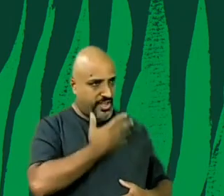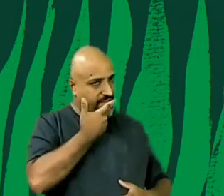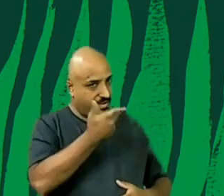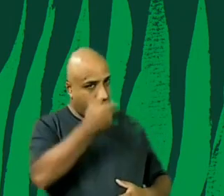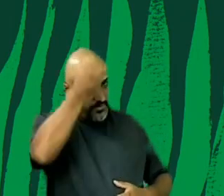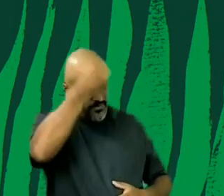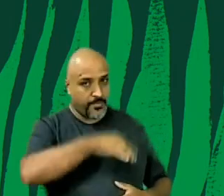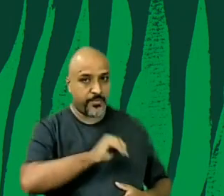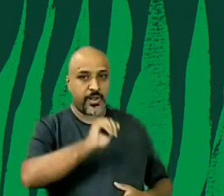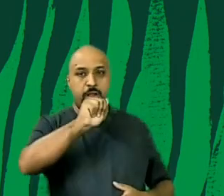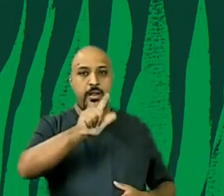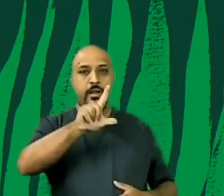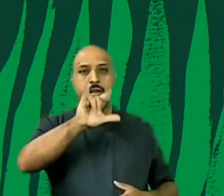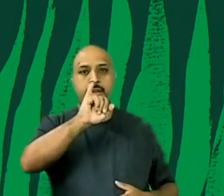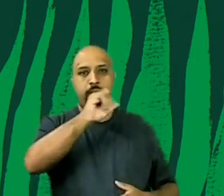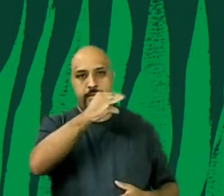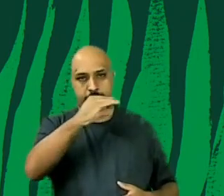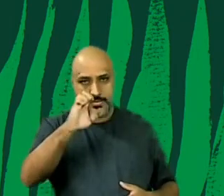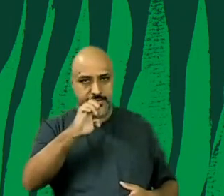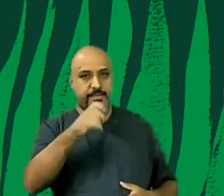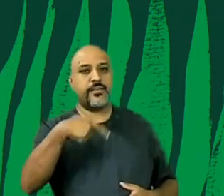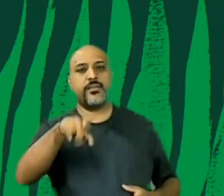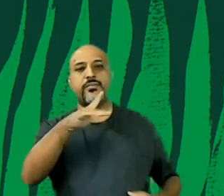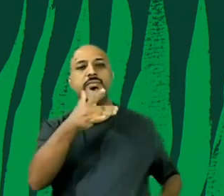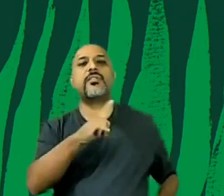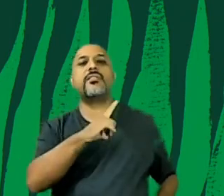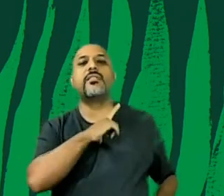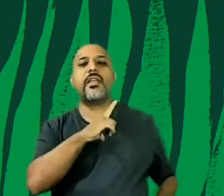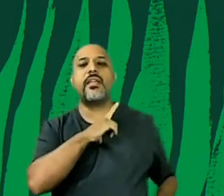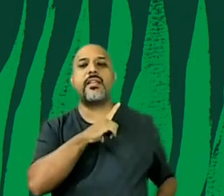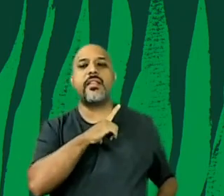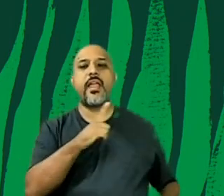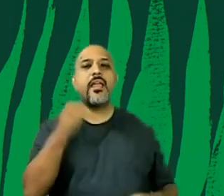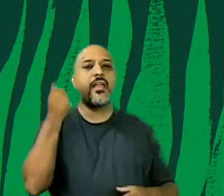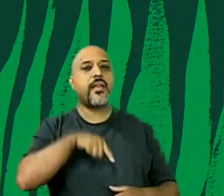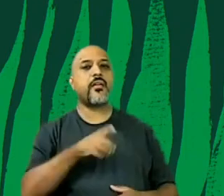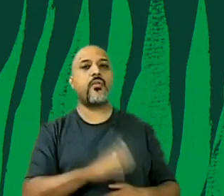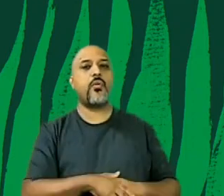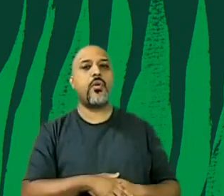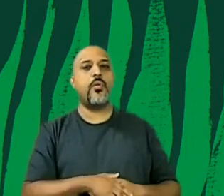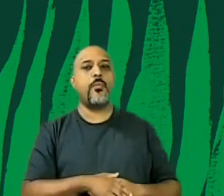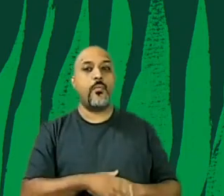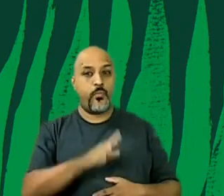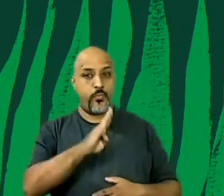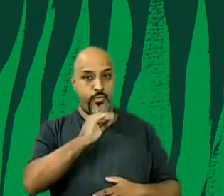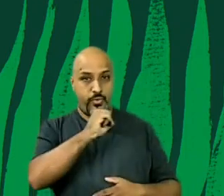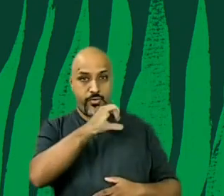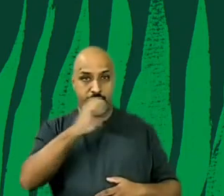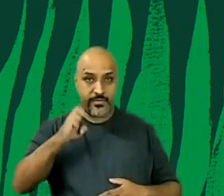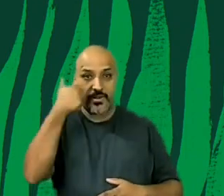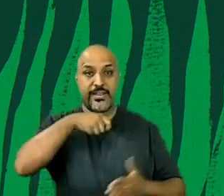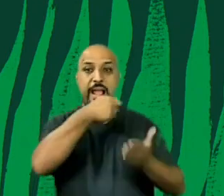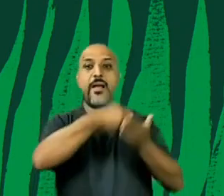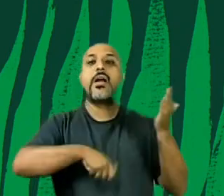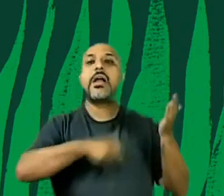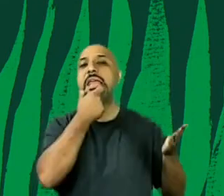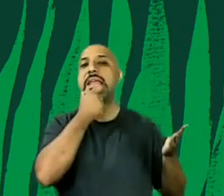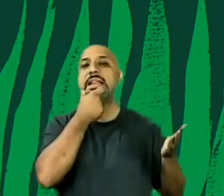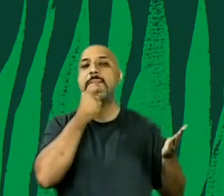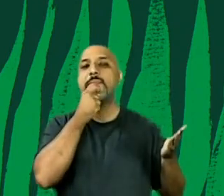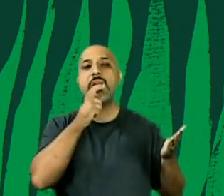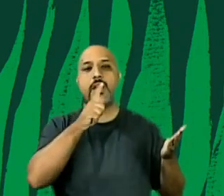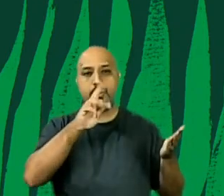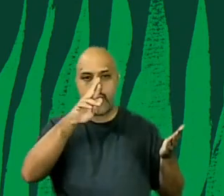to Alice that I don't know if she knows, Ponciá Vicêncio, that's been